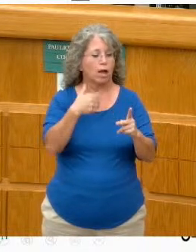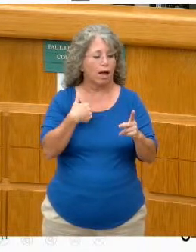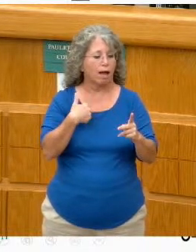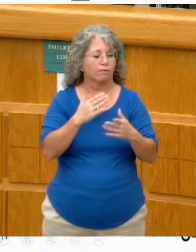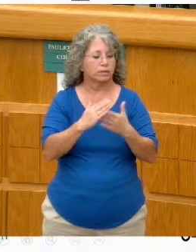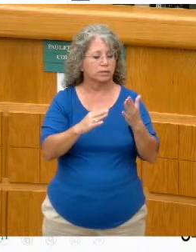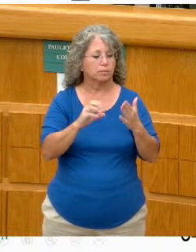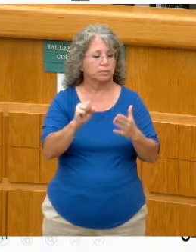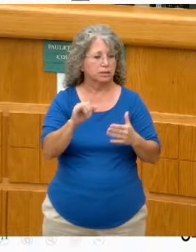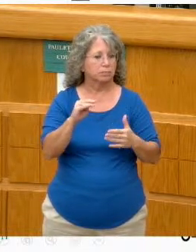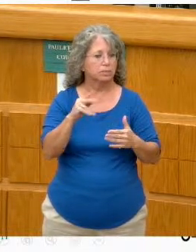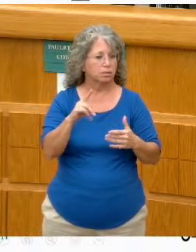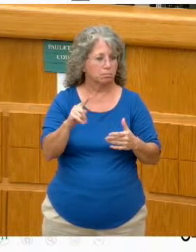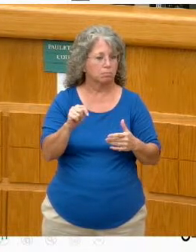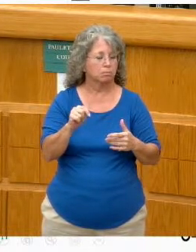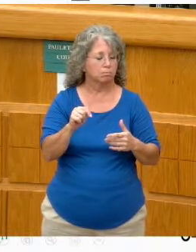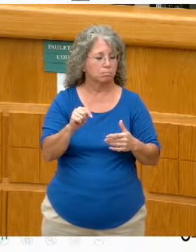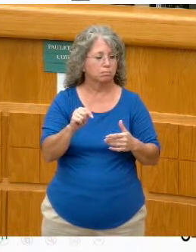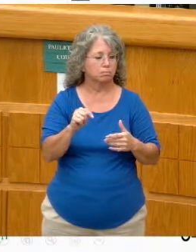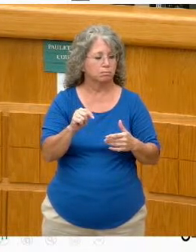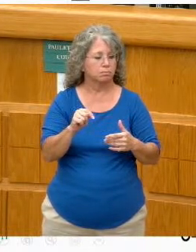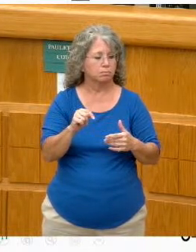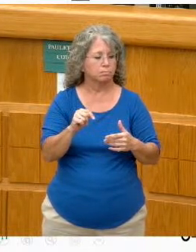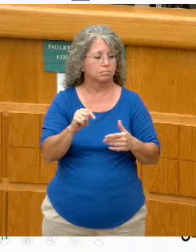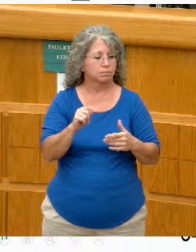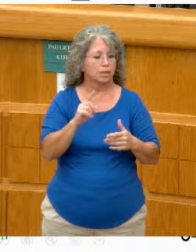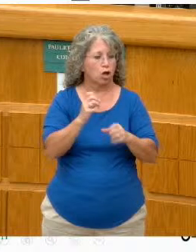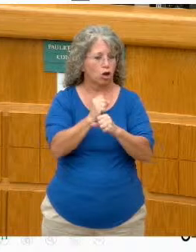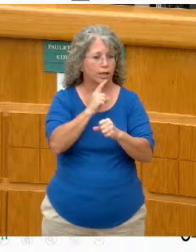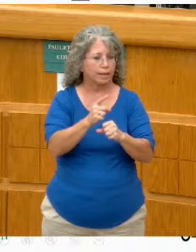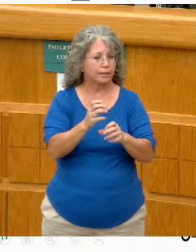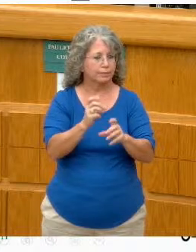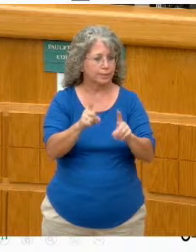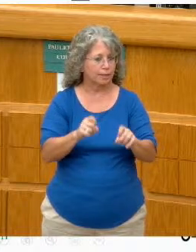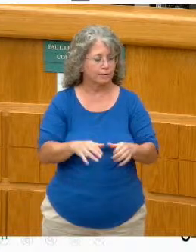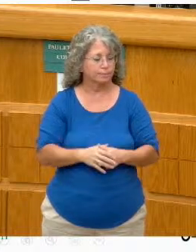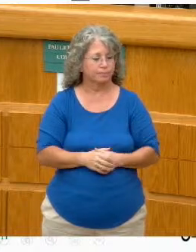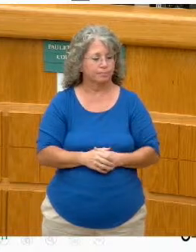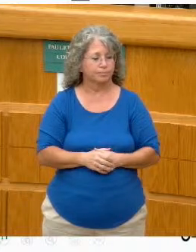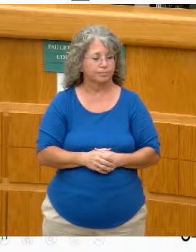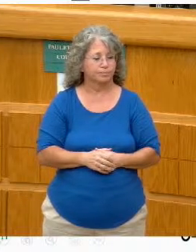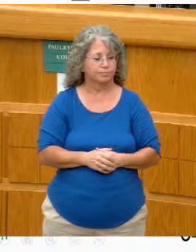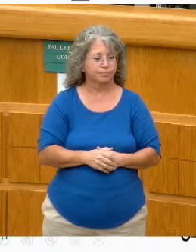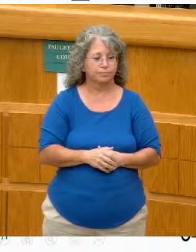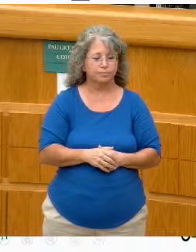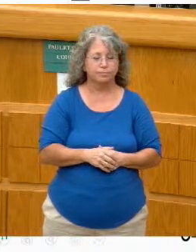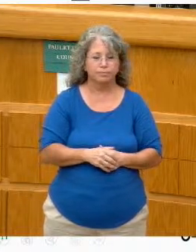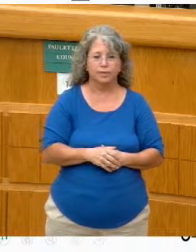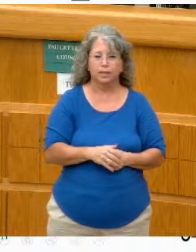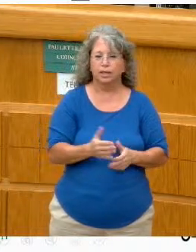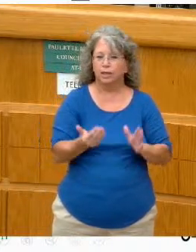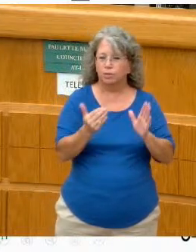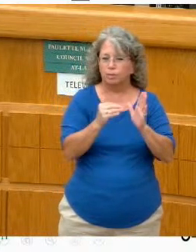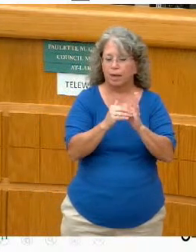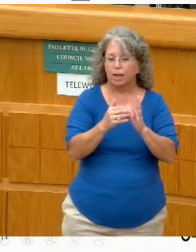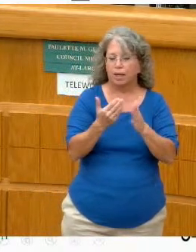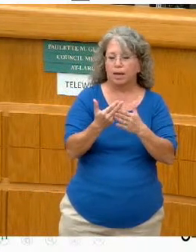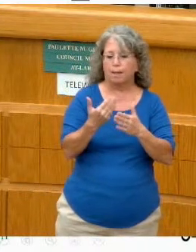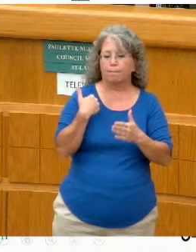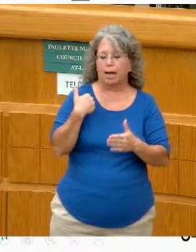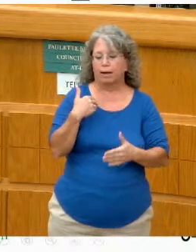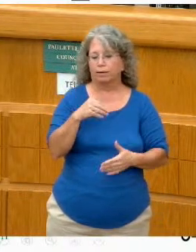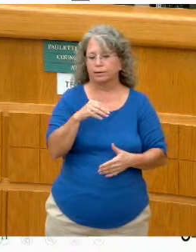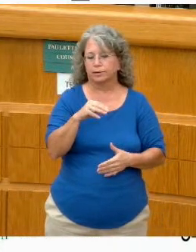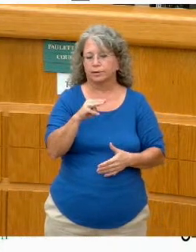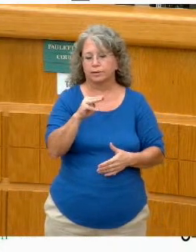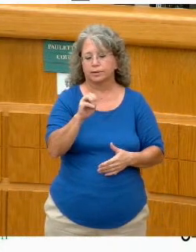So those are our best estimates. Just as a reminder, looking back at Memorial Day, we were at 1% in both of these